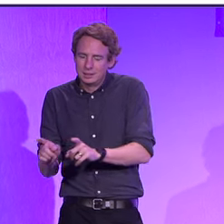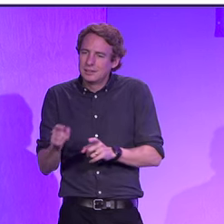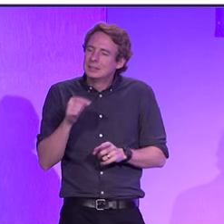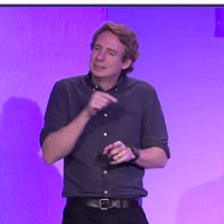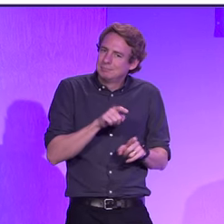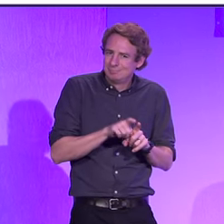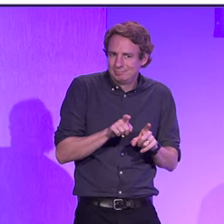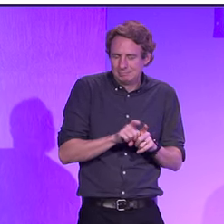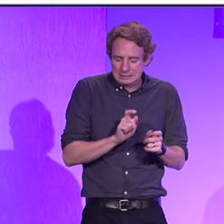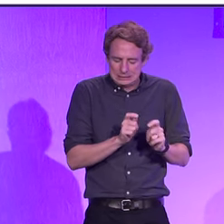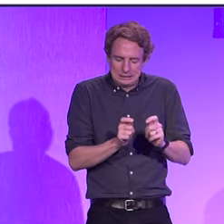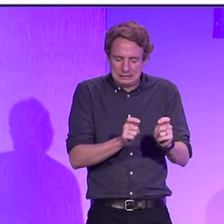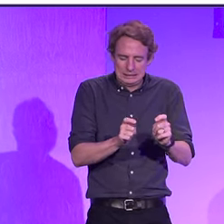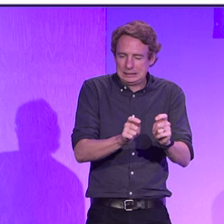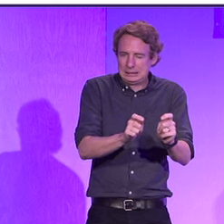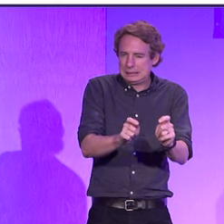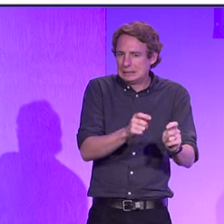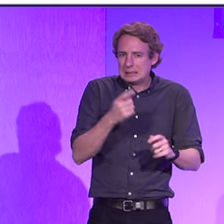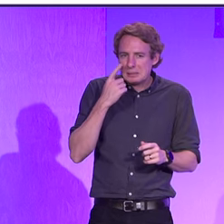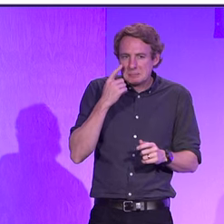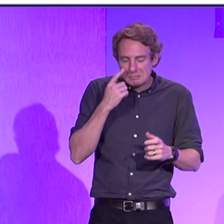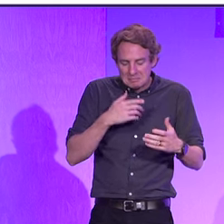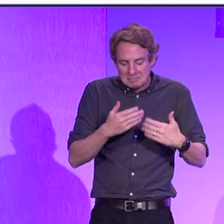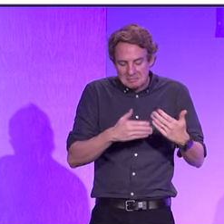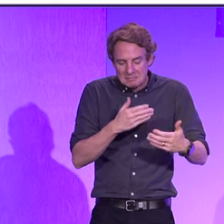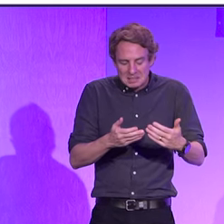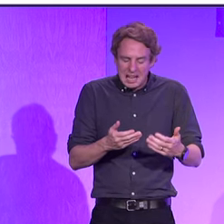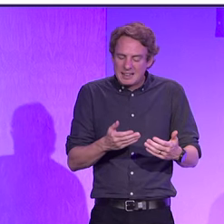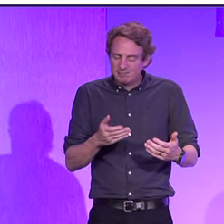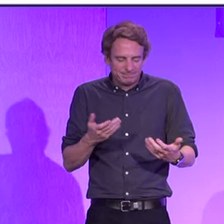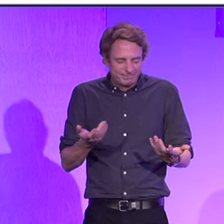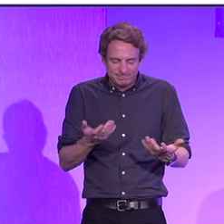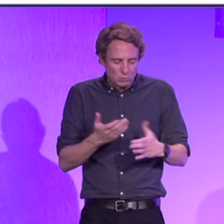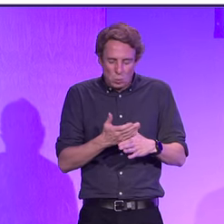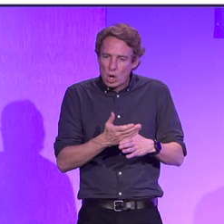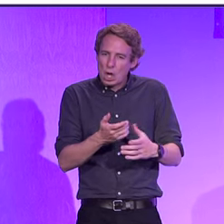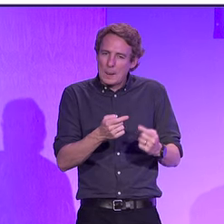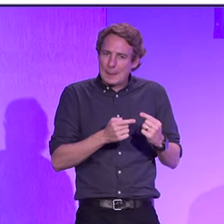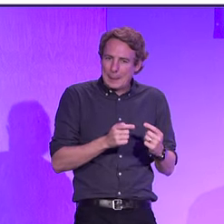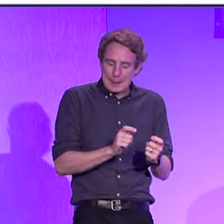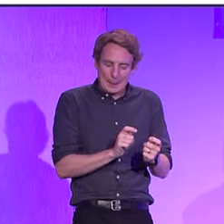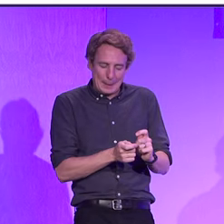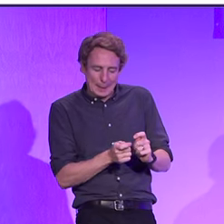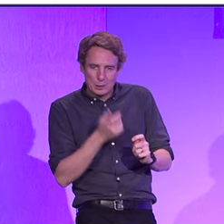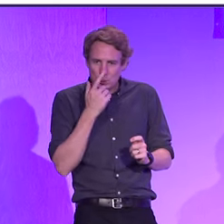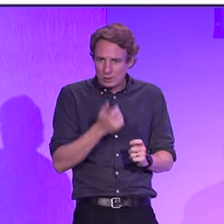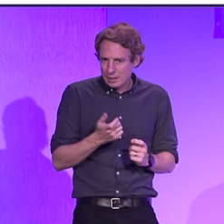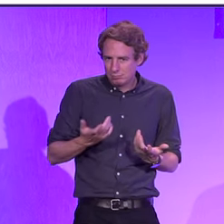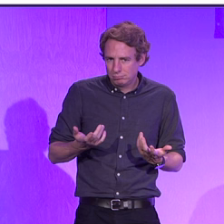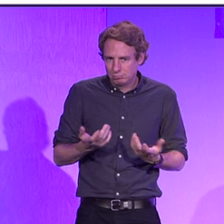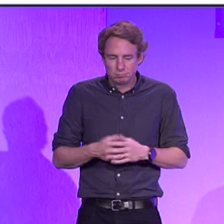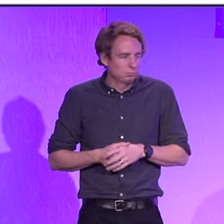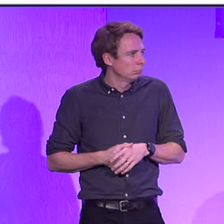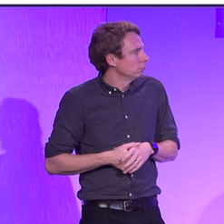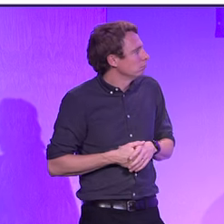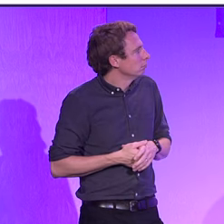and you see how it plays out with the build, and then you keep the things that work for you, and then you maybe revisit the